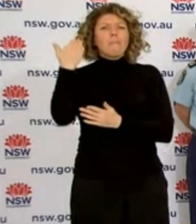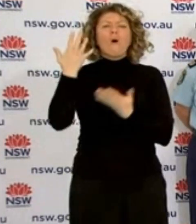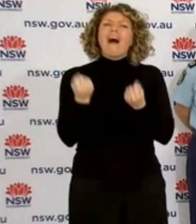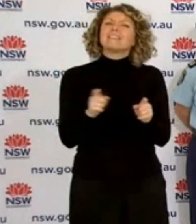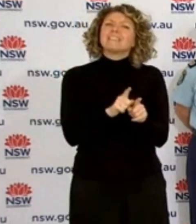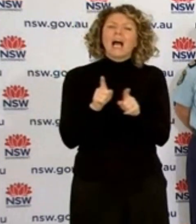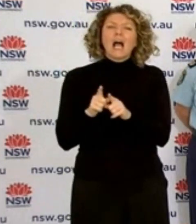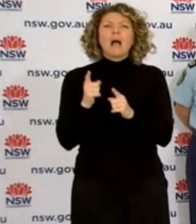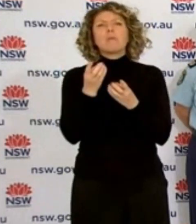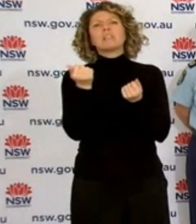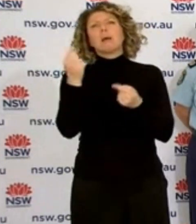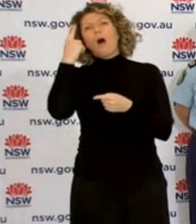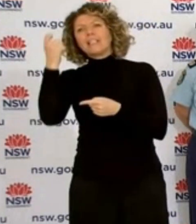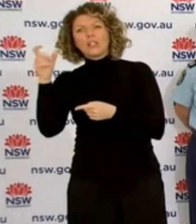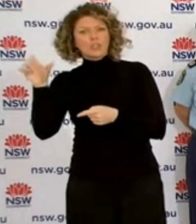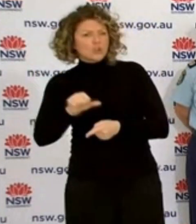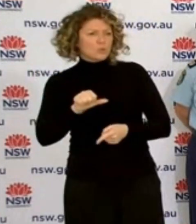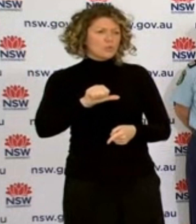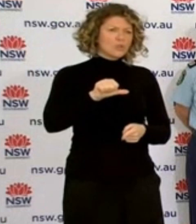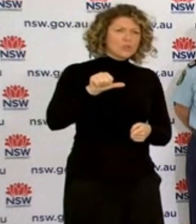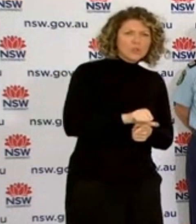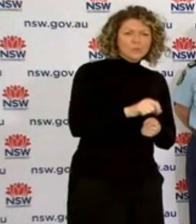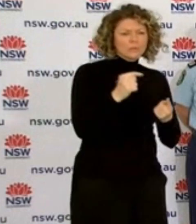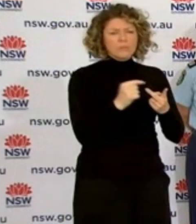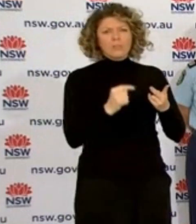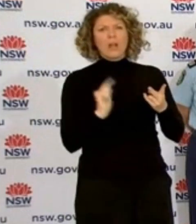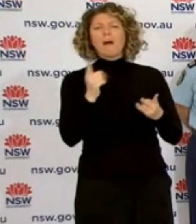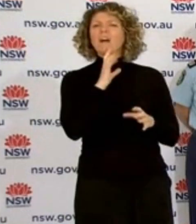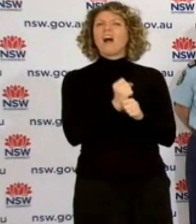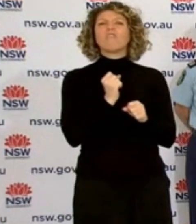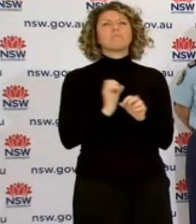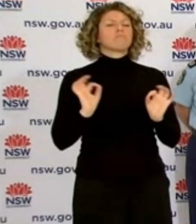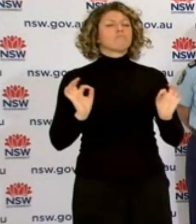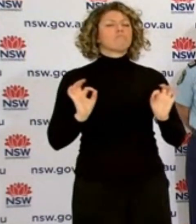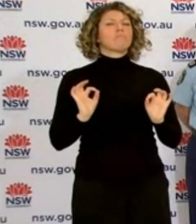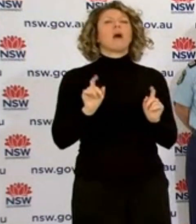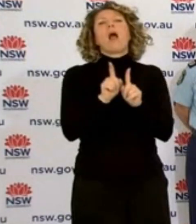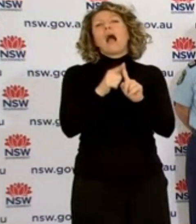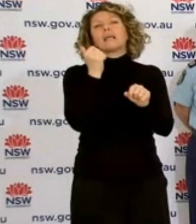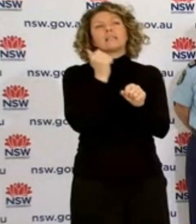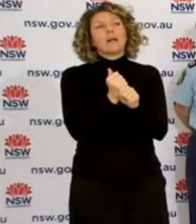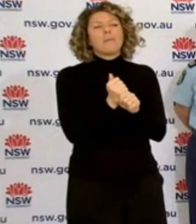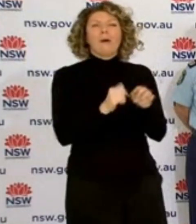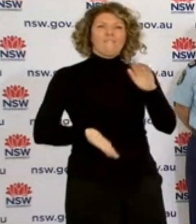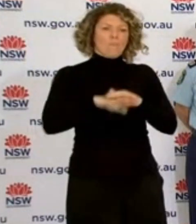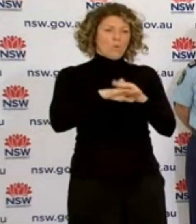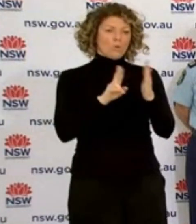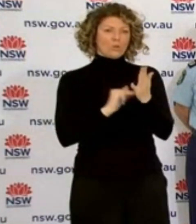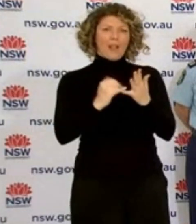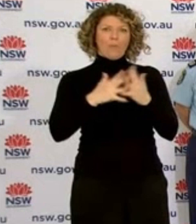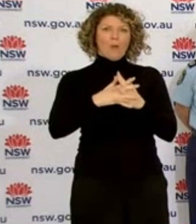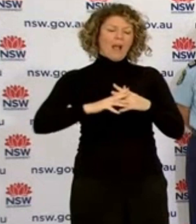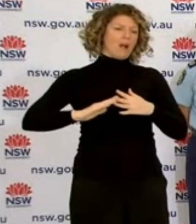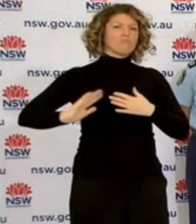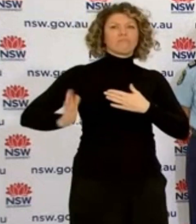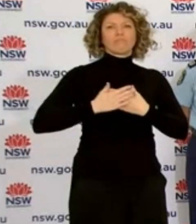things that have been suggested previously, but the government has not adopted them, like, for example, the statewide lockdown.